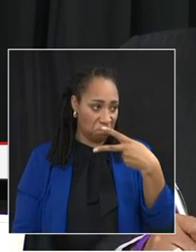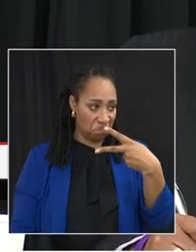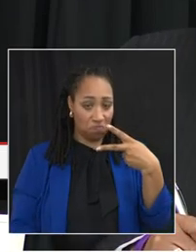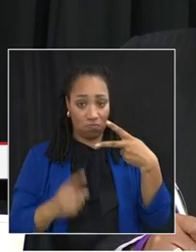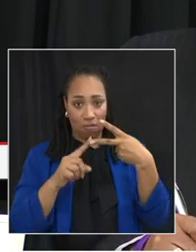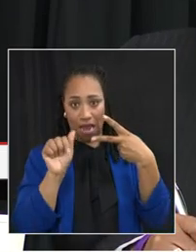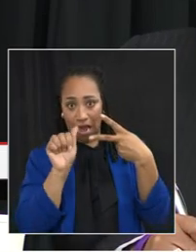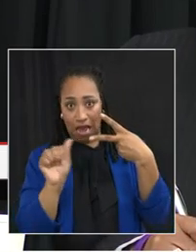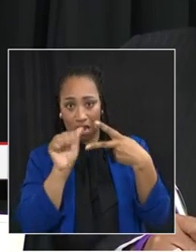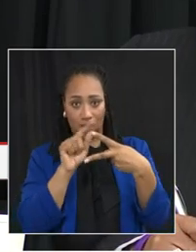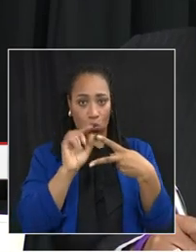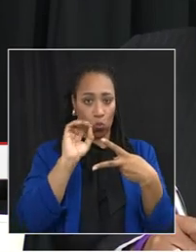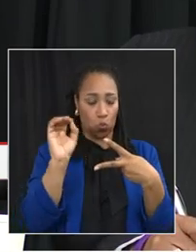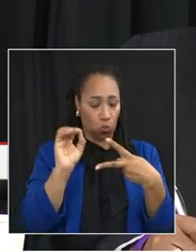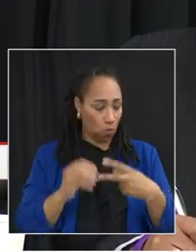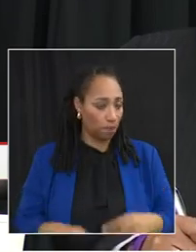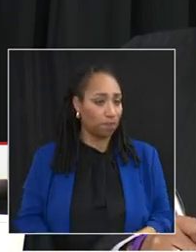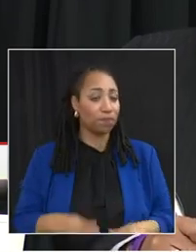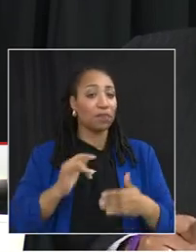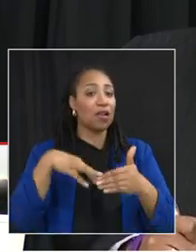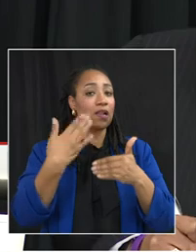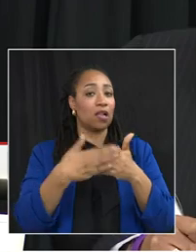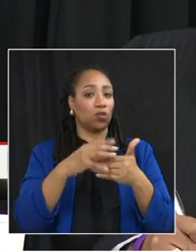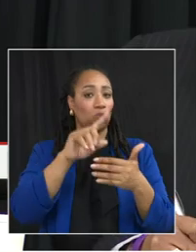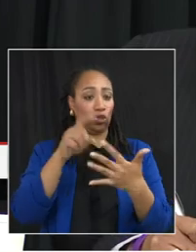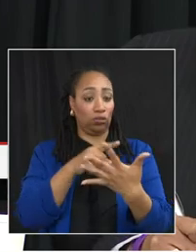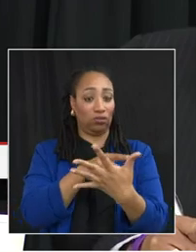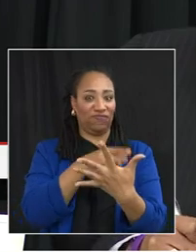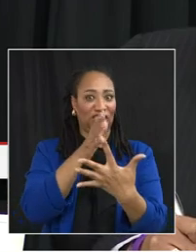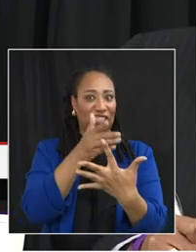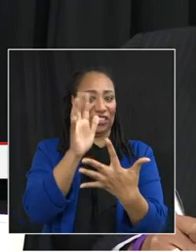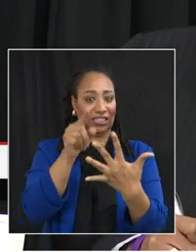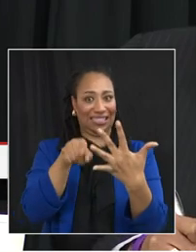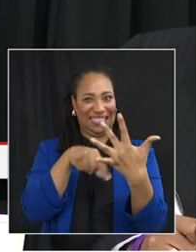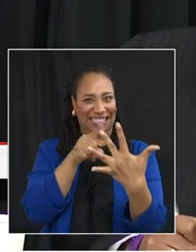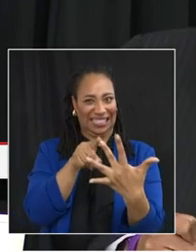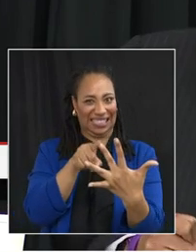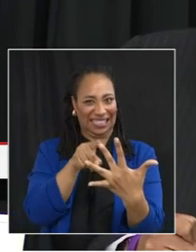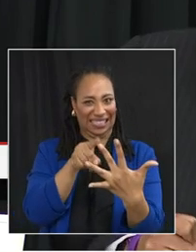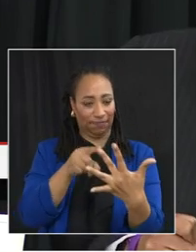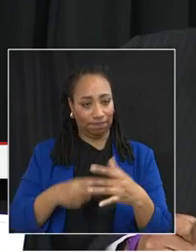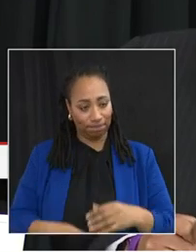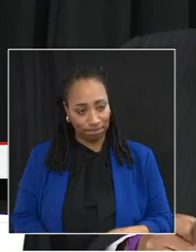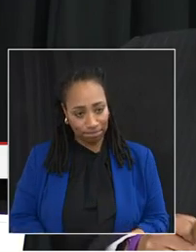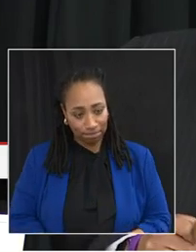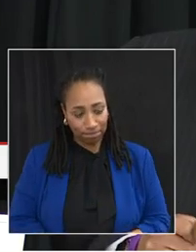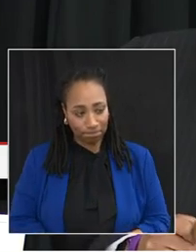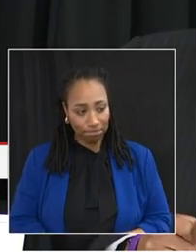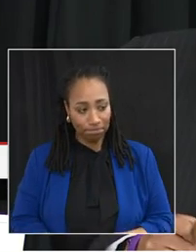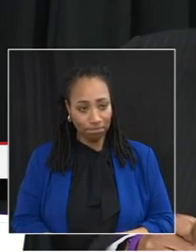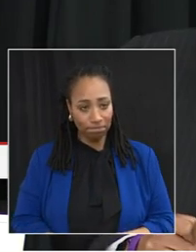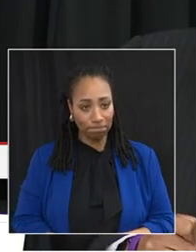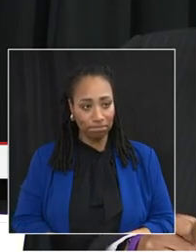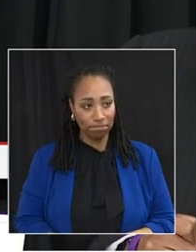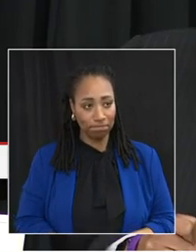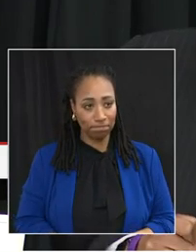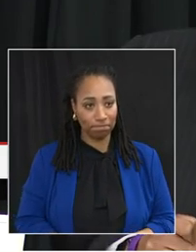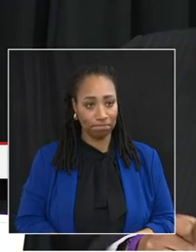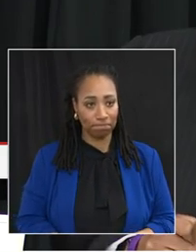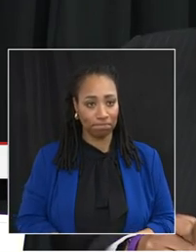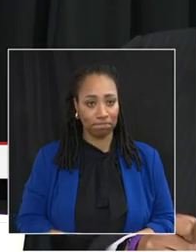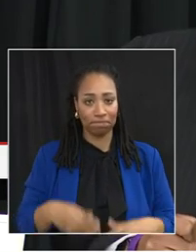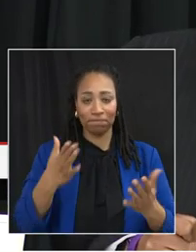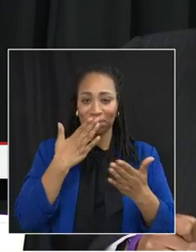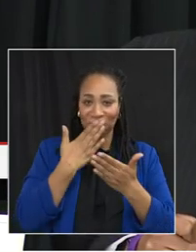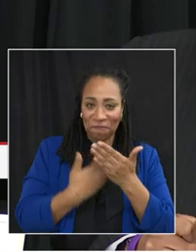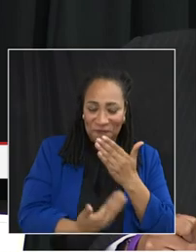Oh, good morning, Good morning. Mayor. Good morning, all of you and everybody. You gonna hold it? Hey,